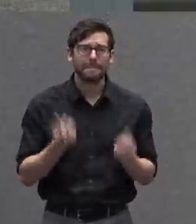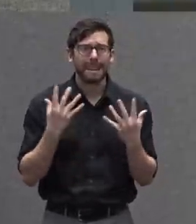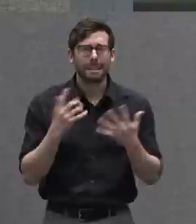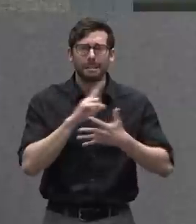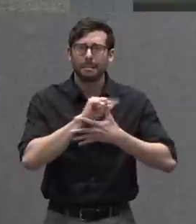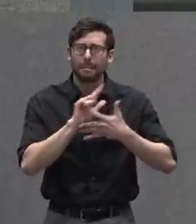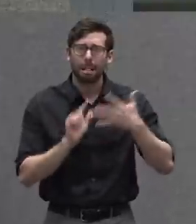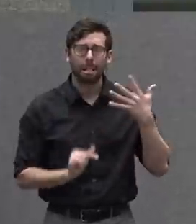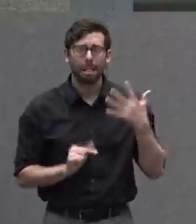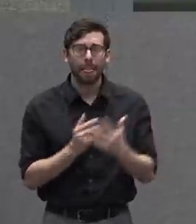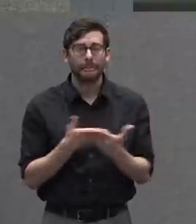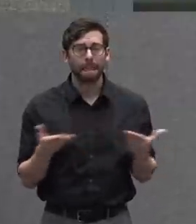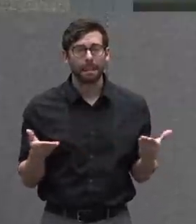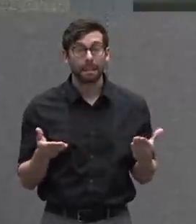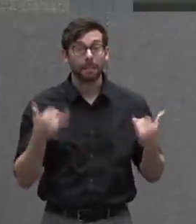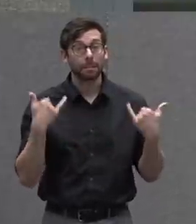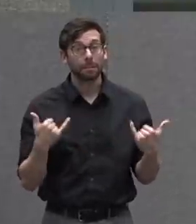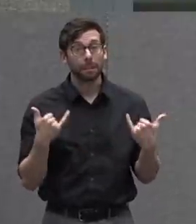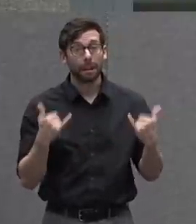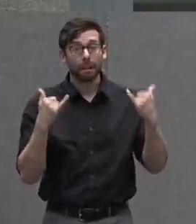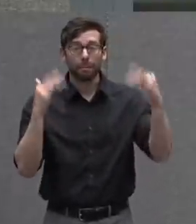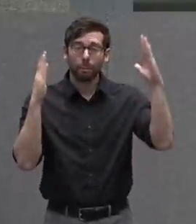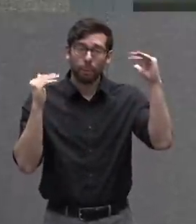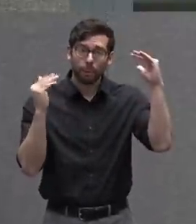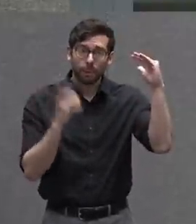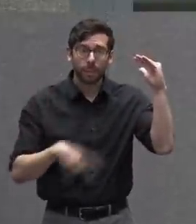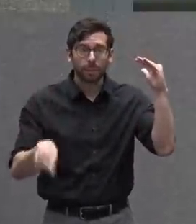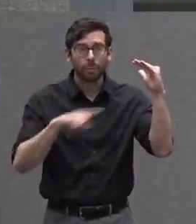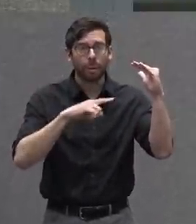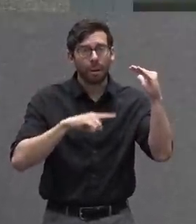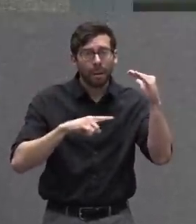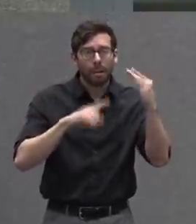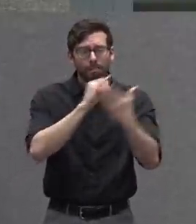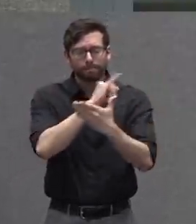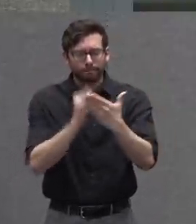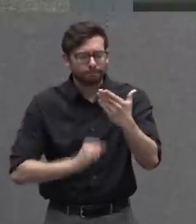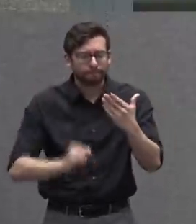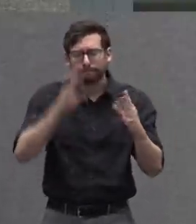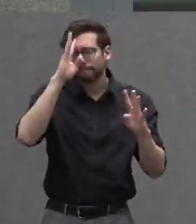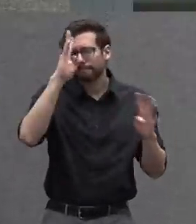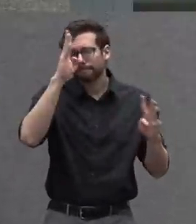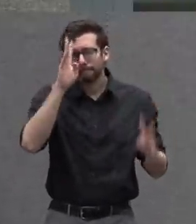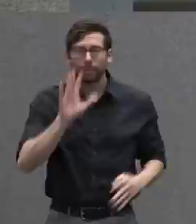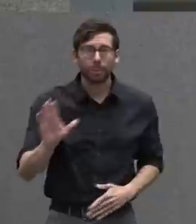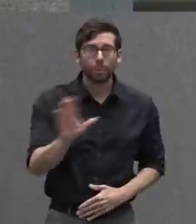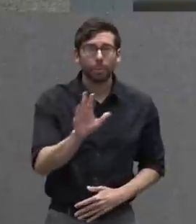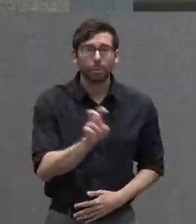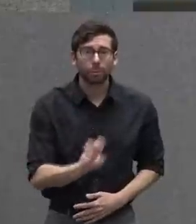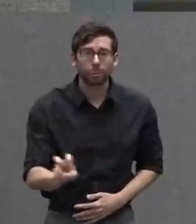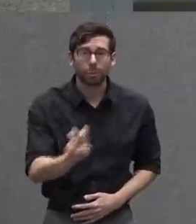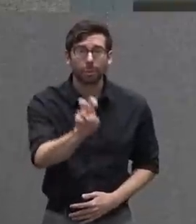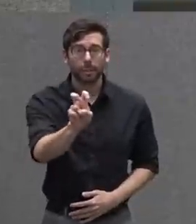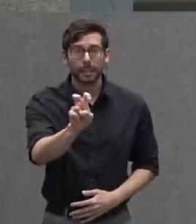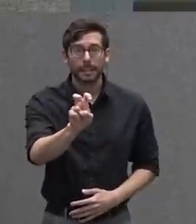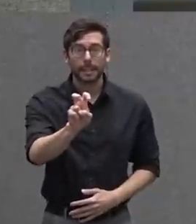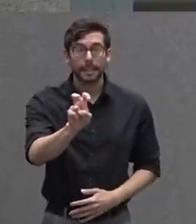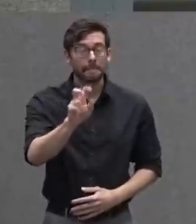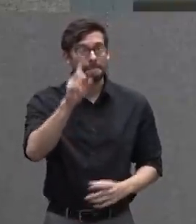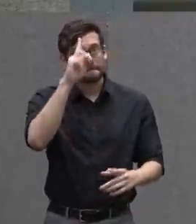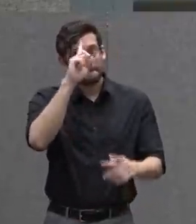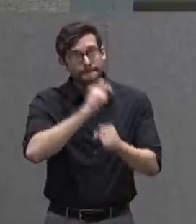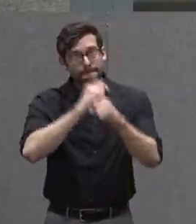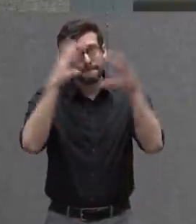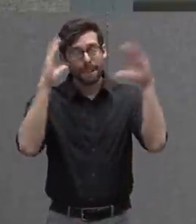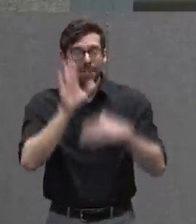some pictures and create your own journey and think about where you will go in your own adventure book. There don't have to be